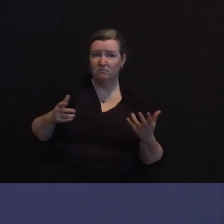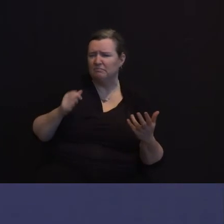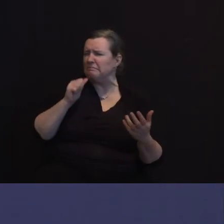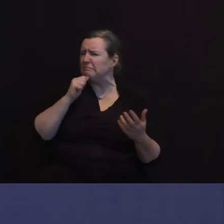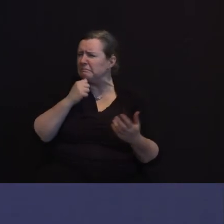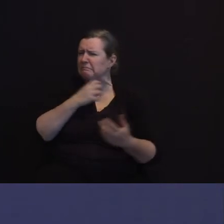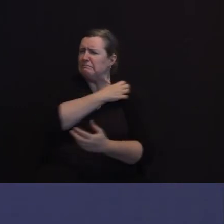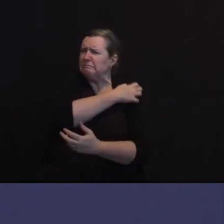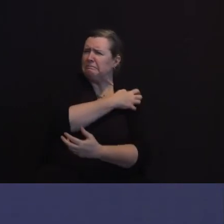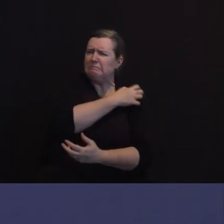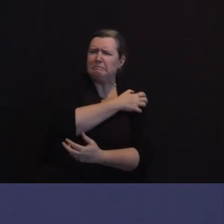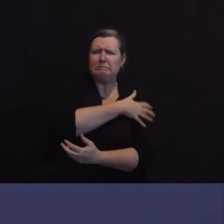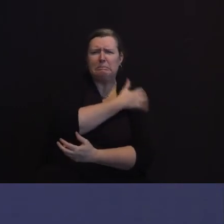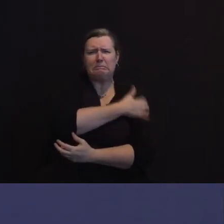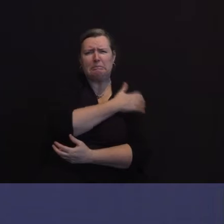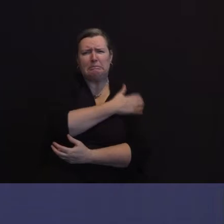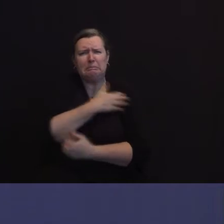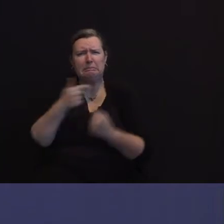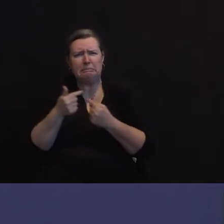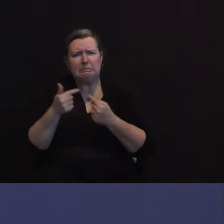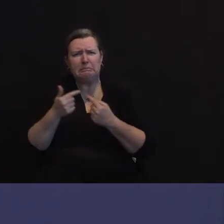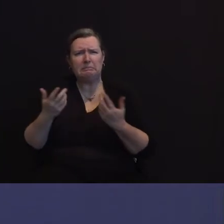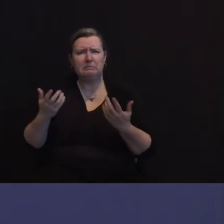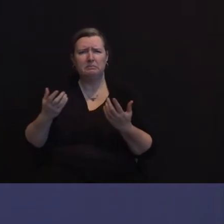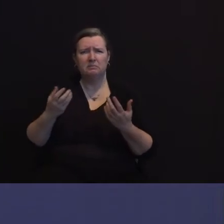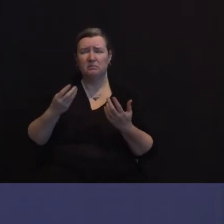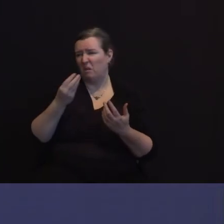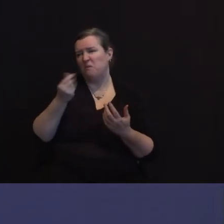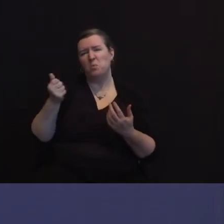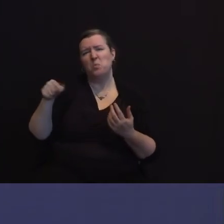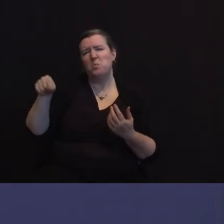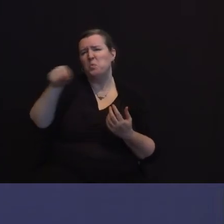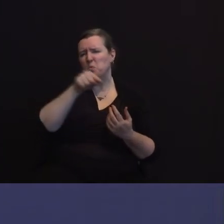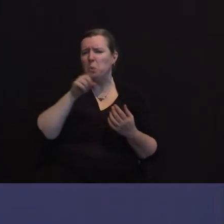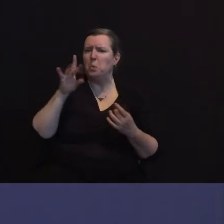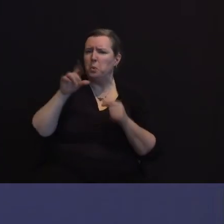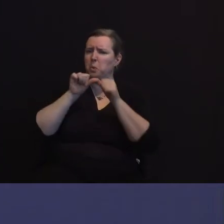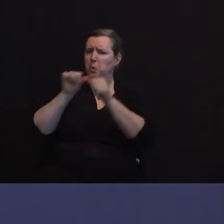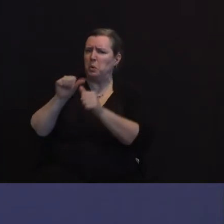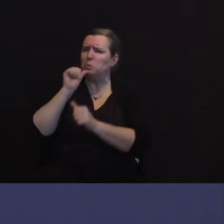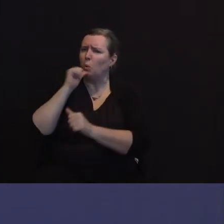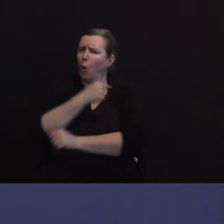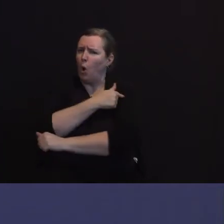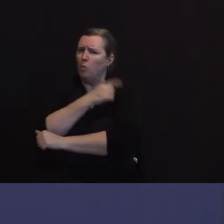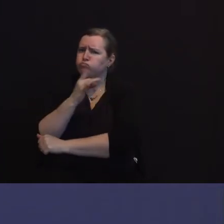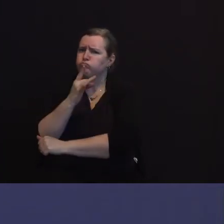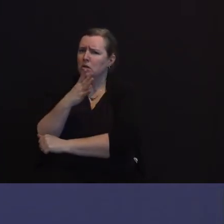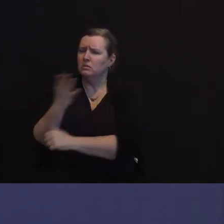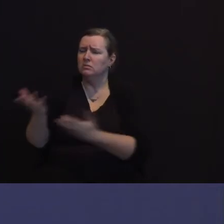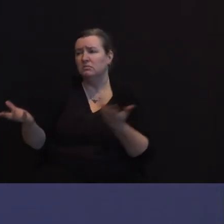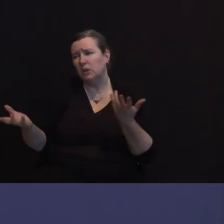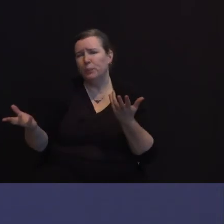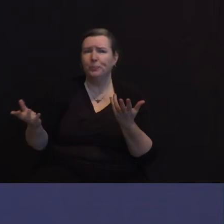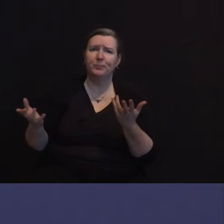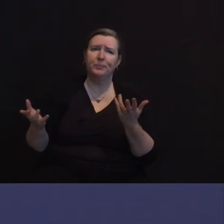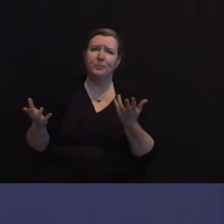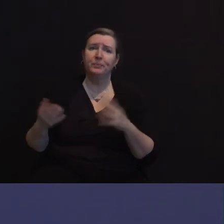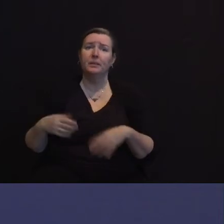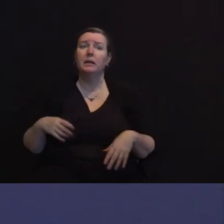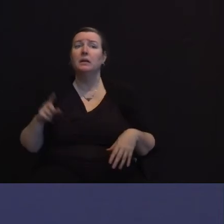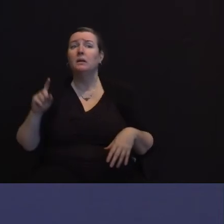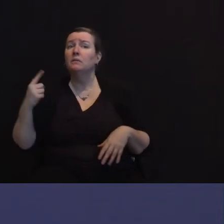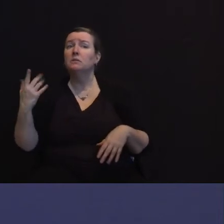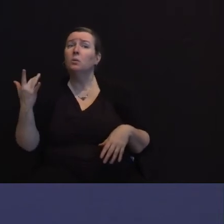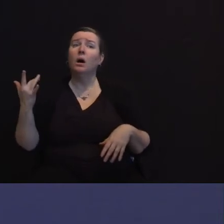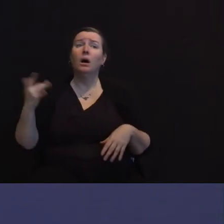low? And based on what we know, in many cases, if not most, related to some other health issue. I don't mean just a